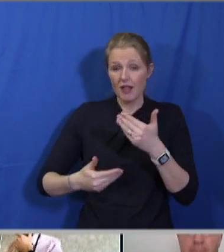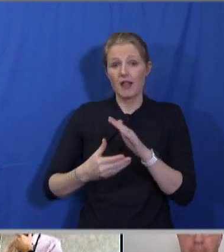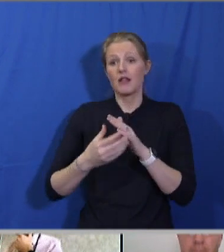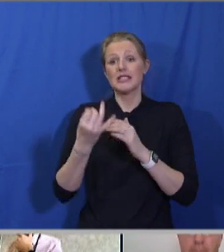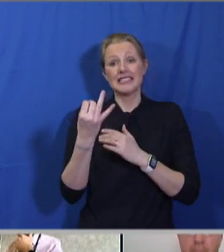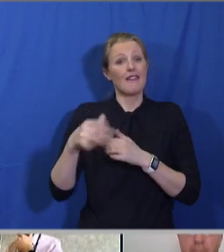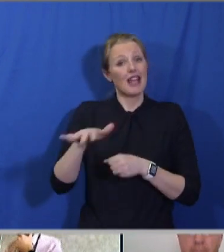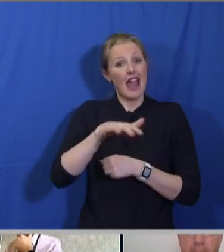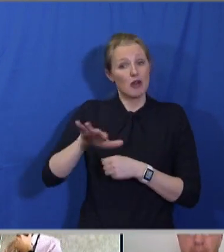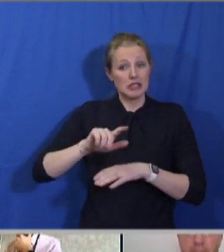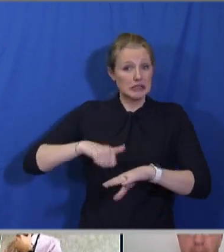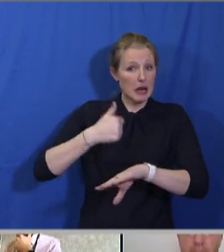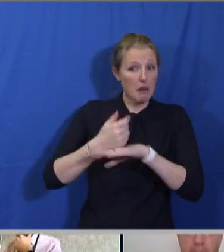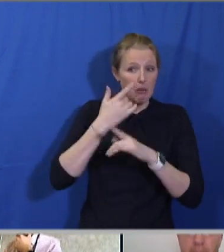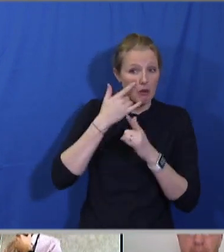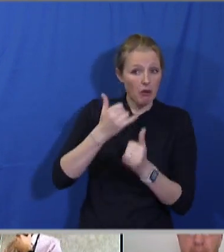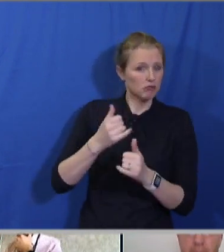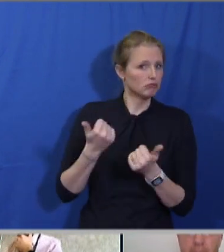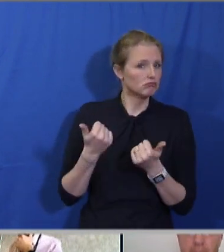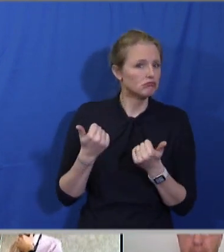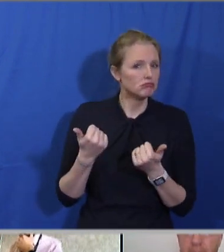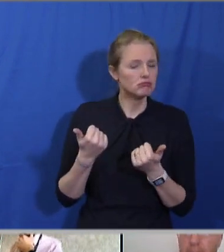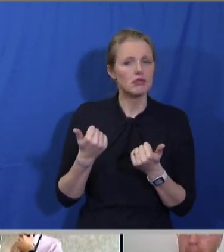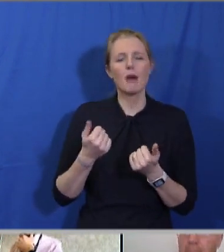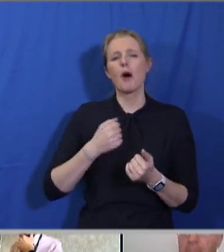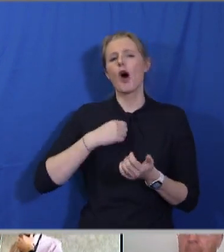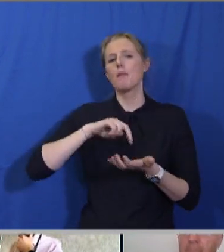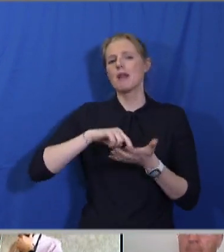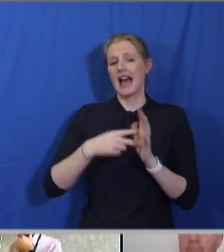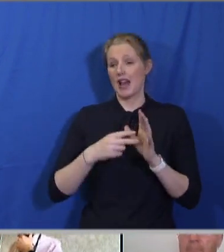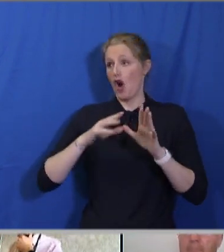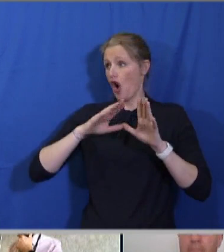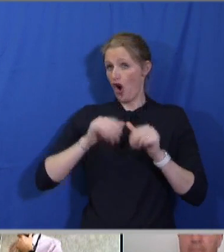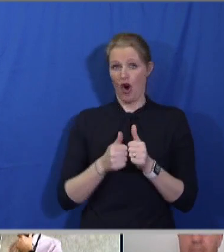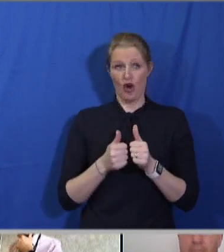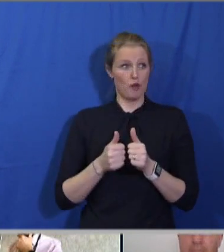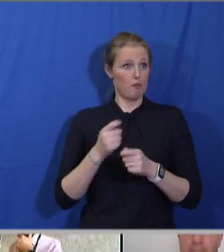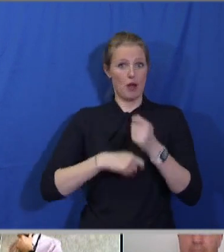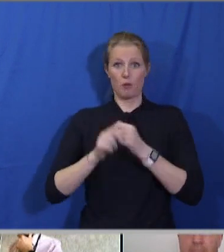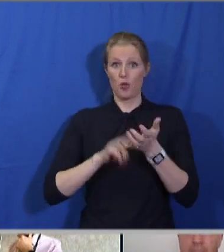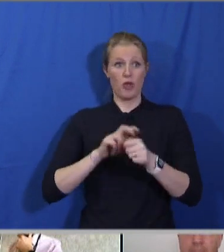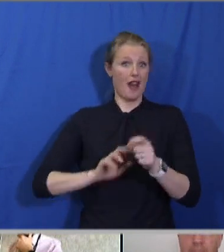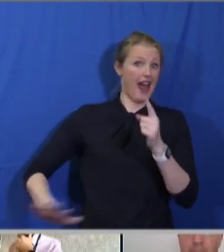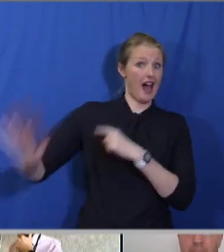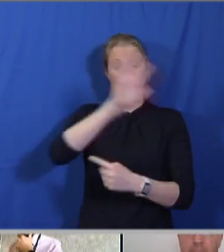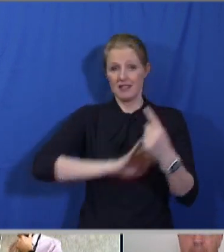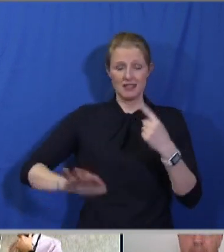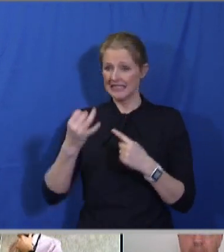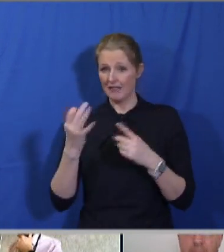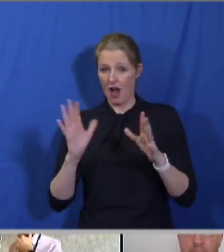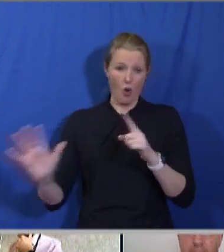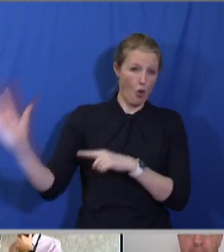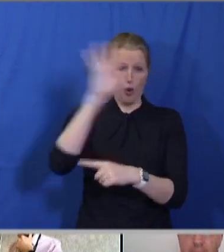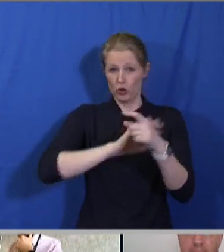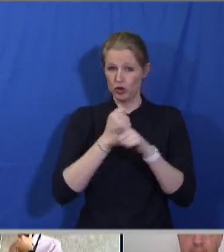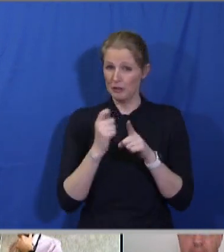where we have it. The priority is to come up with plans for how to roll it out more widely. We've